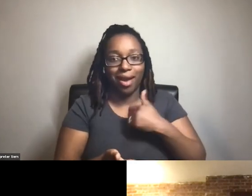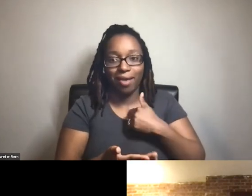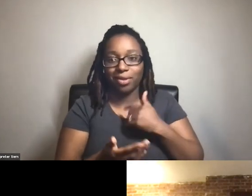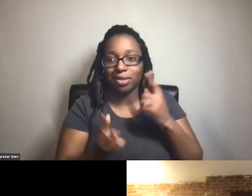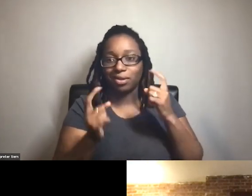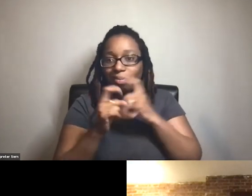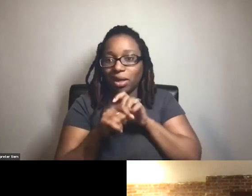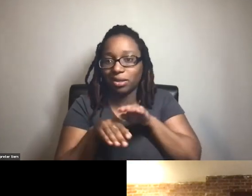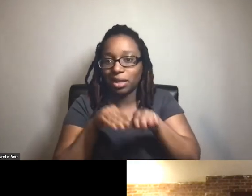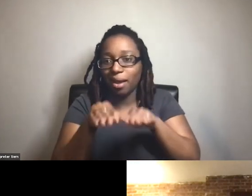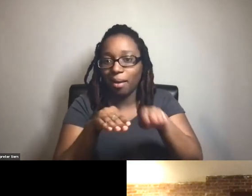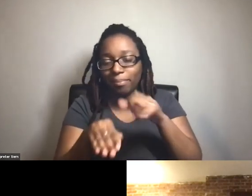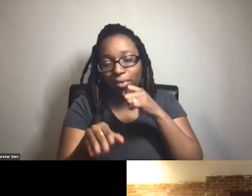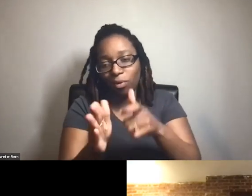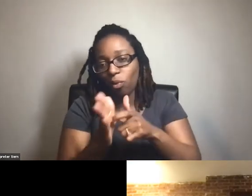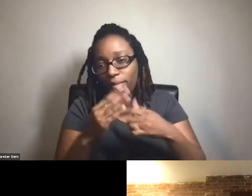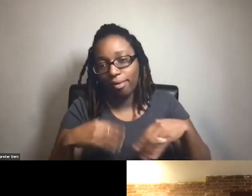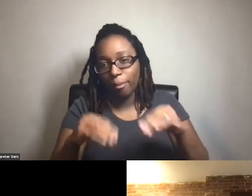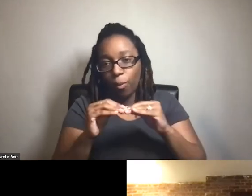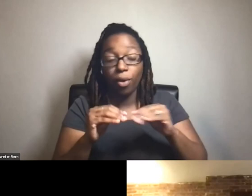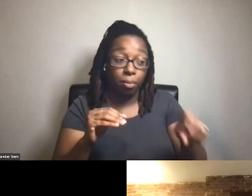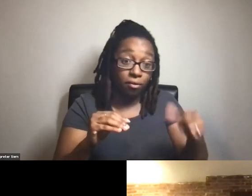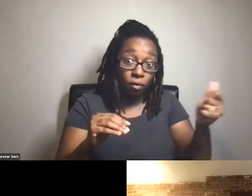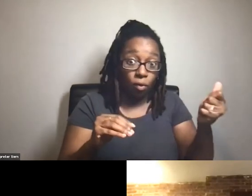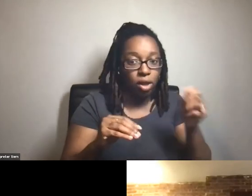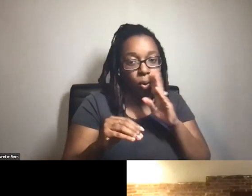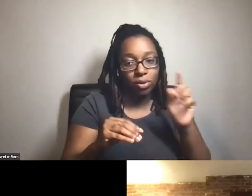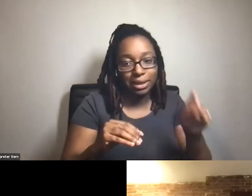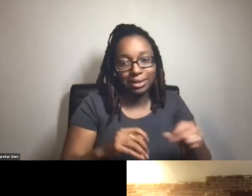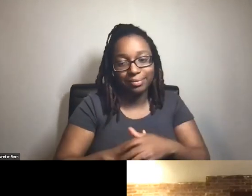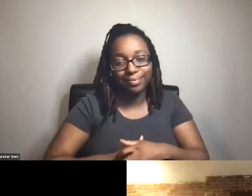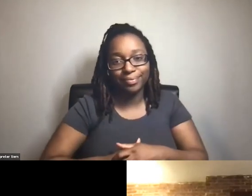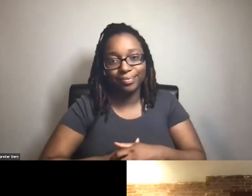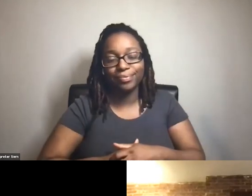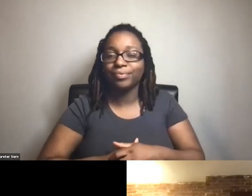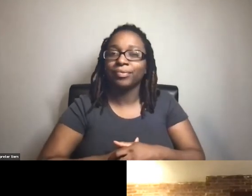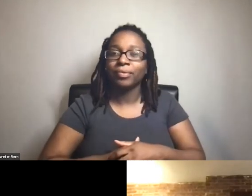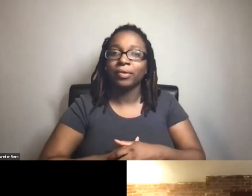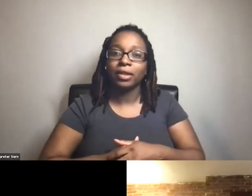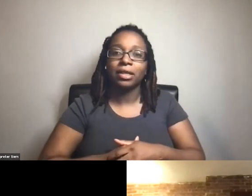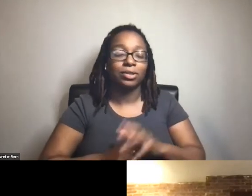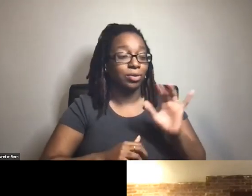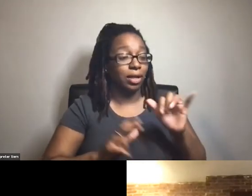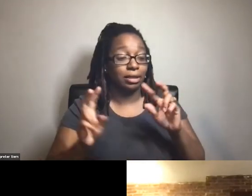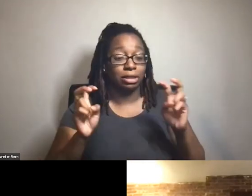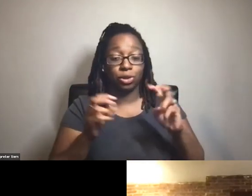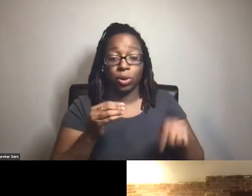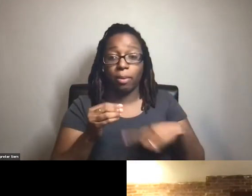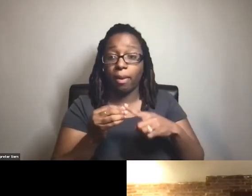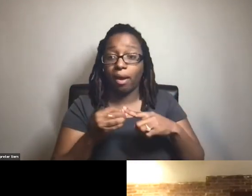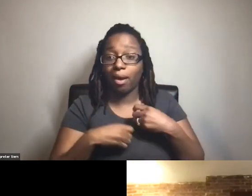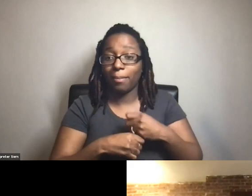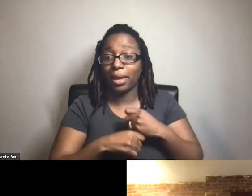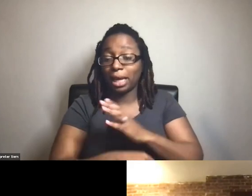steps that otherwise you would need to do with those other tools. So it kind of solves this issue around producing music